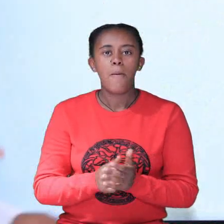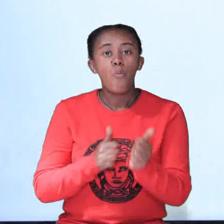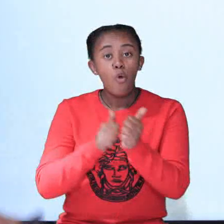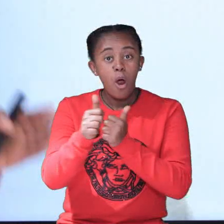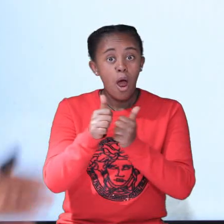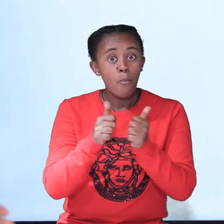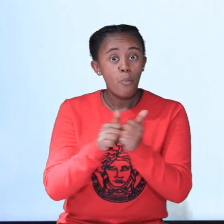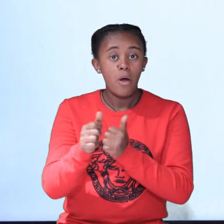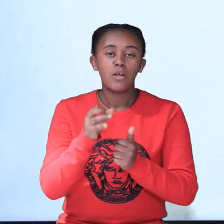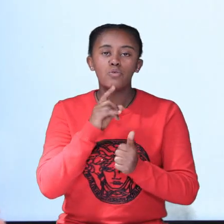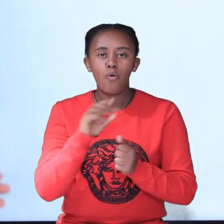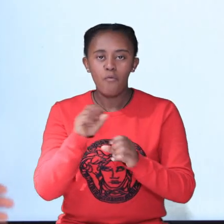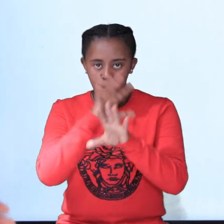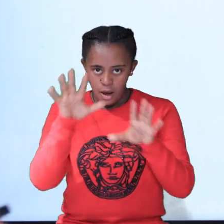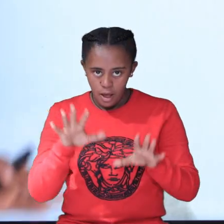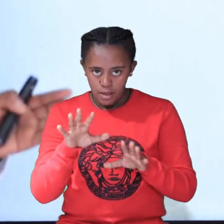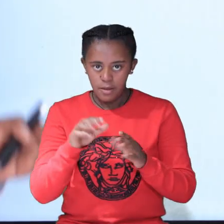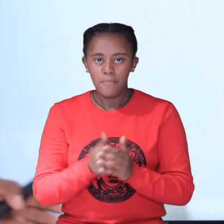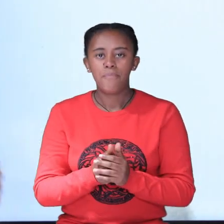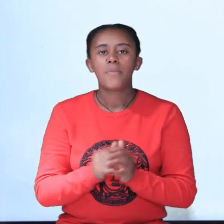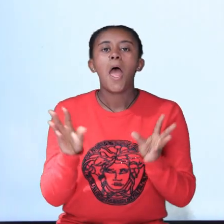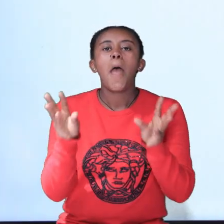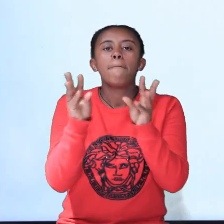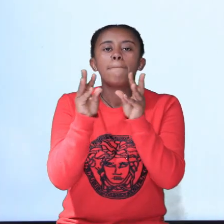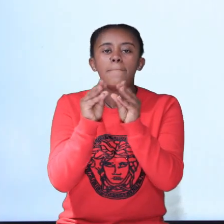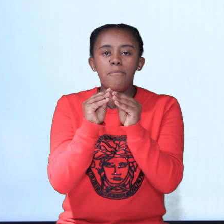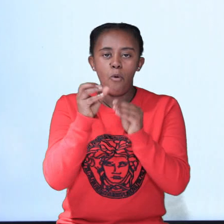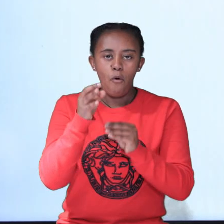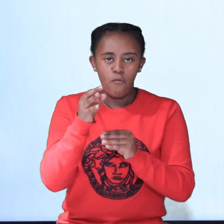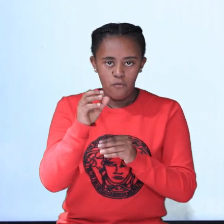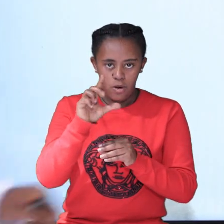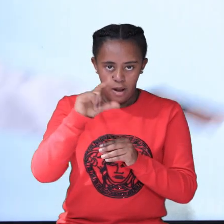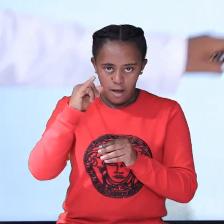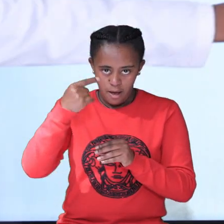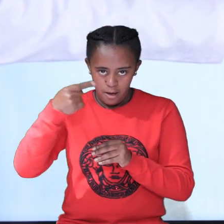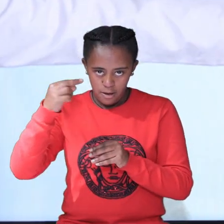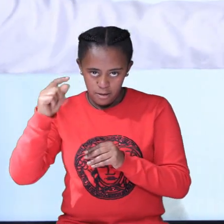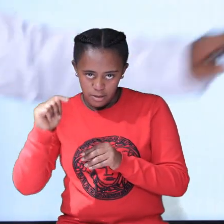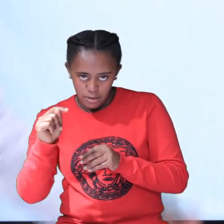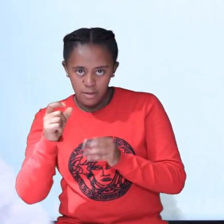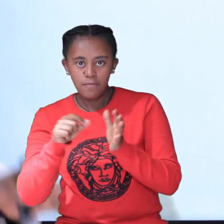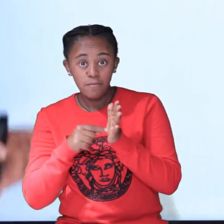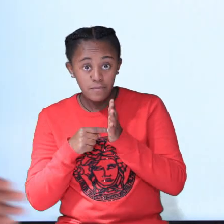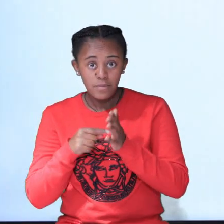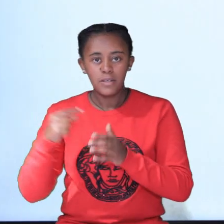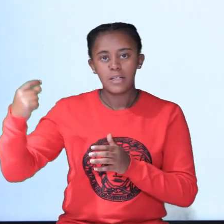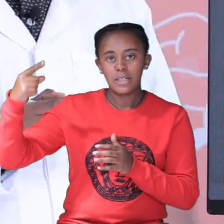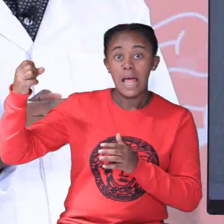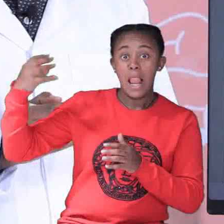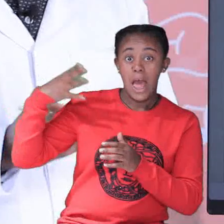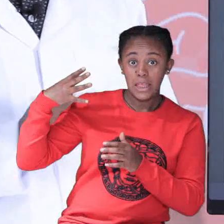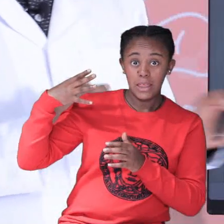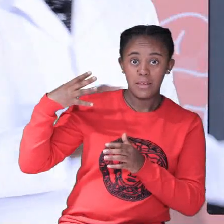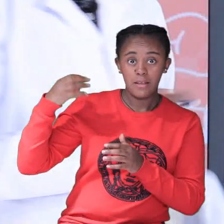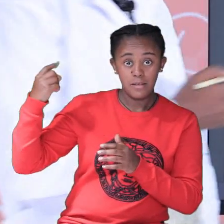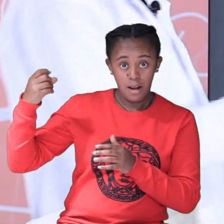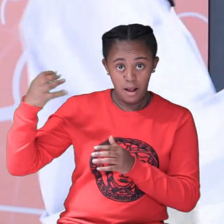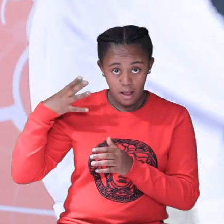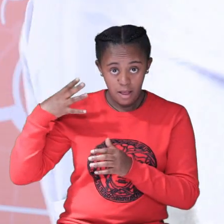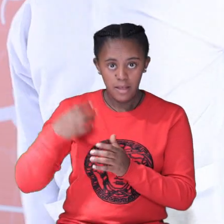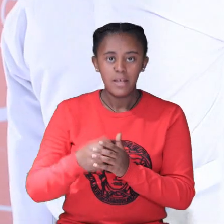from a light source is called a beam of lights. And also sunlight forms a light beam. It's